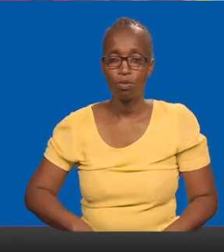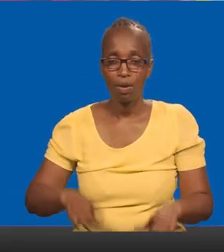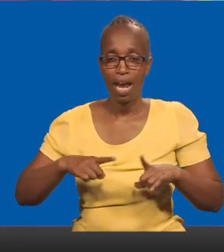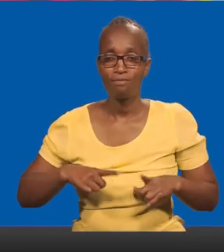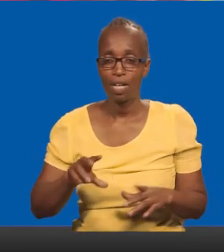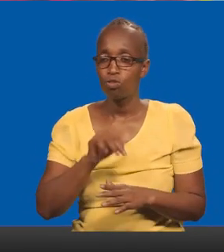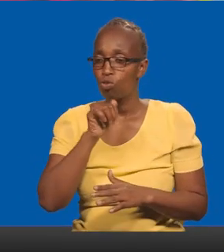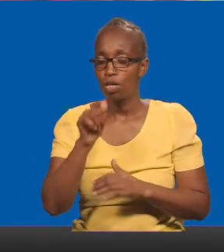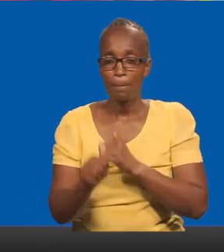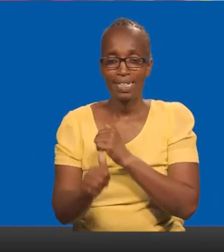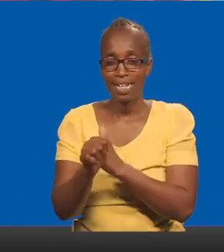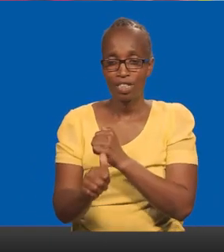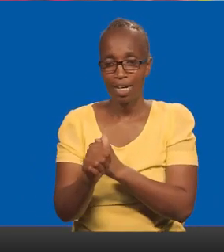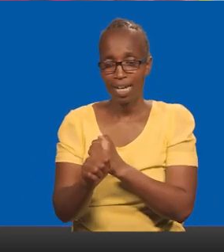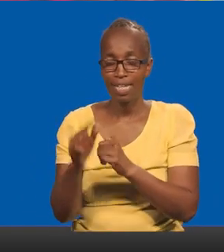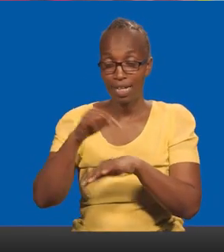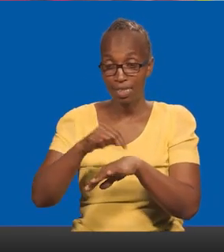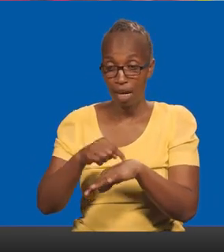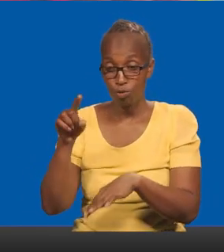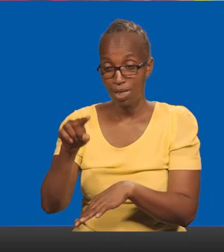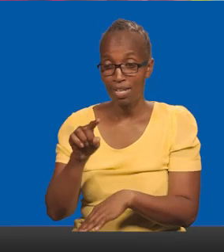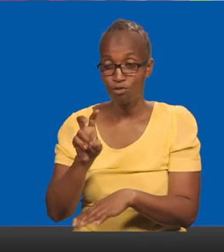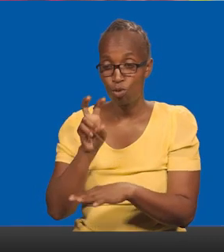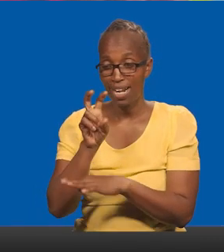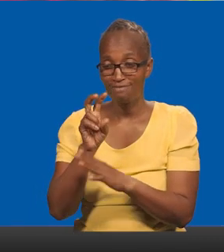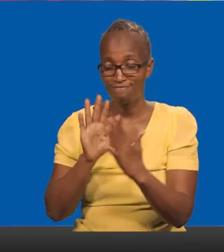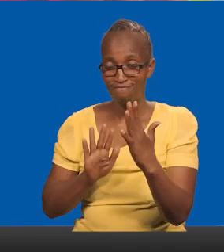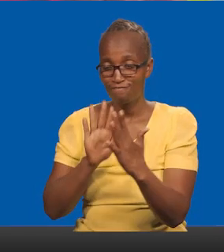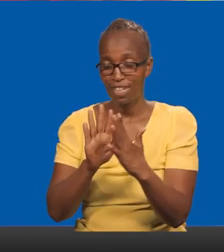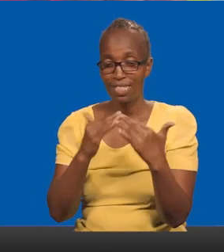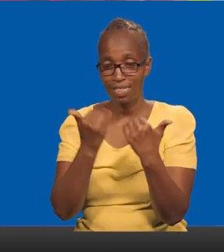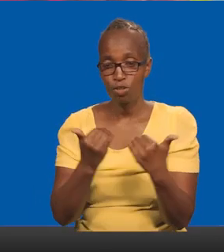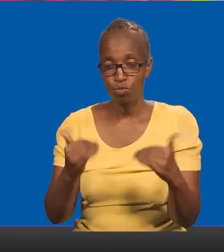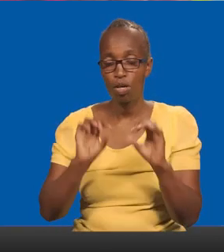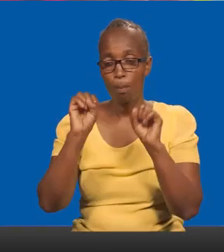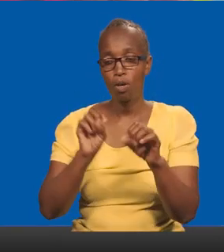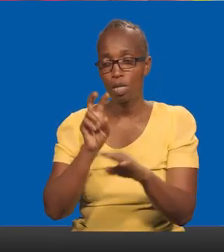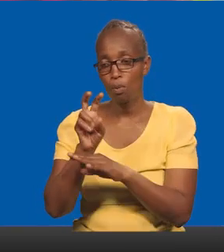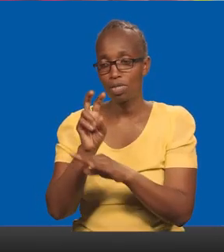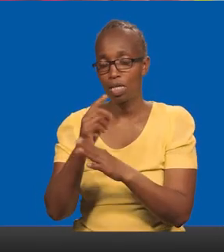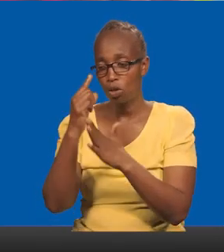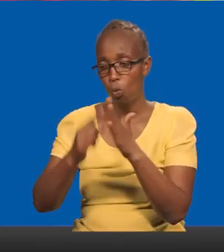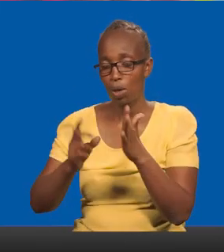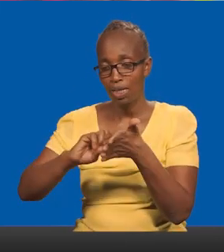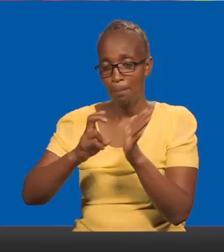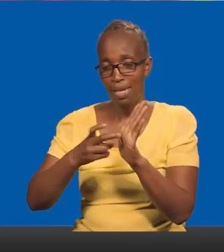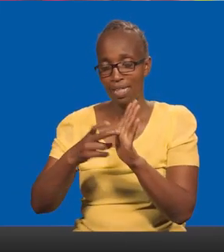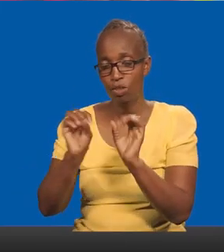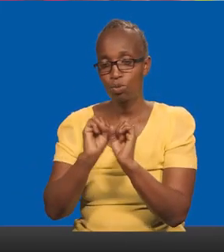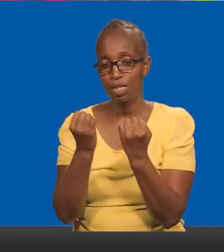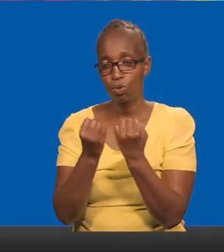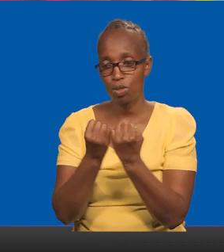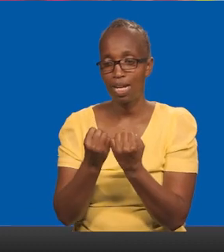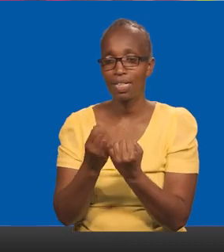know the dangers facing children, and when they are not well brought up, you can see exactly what it will mean to the